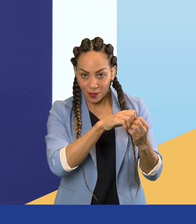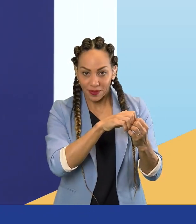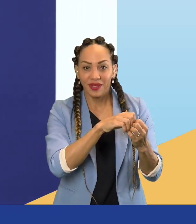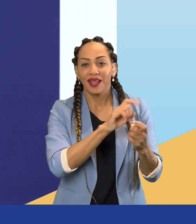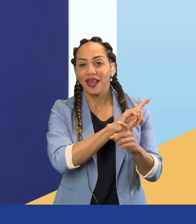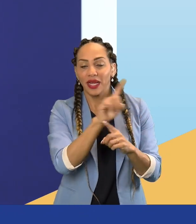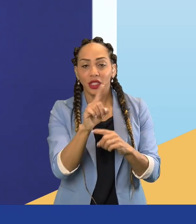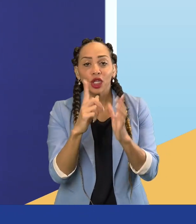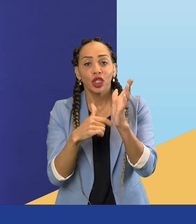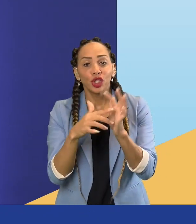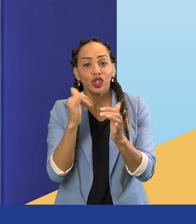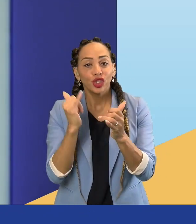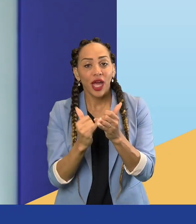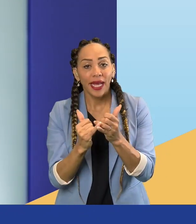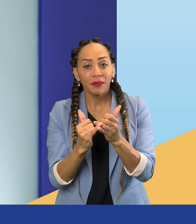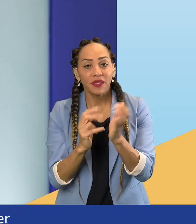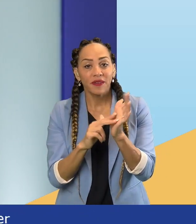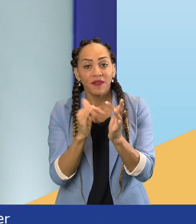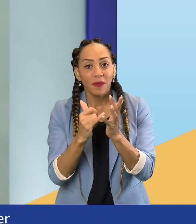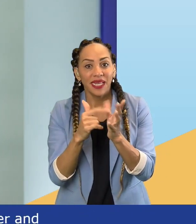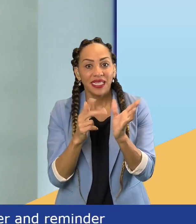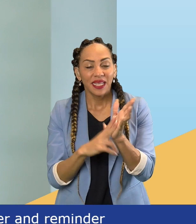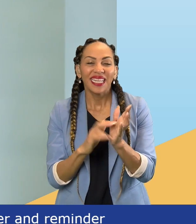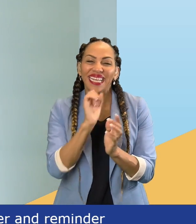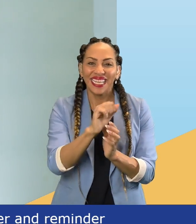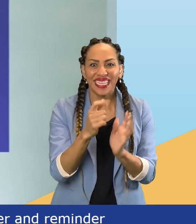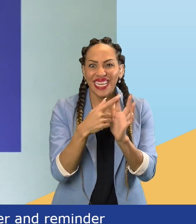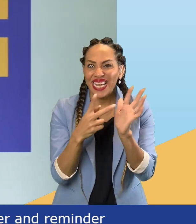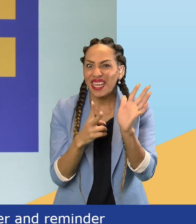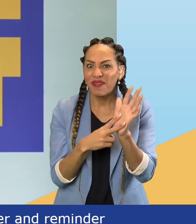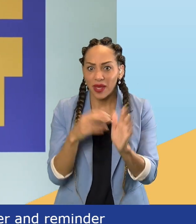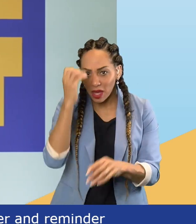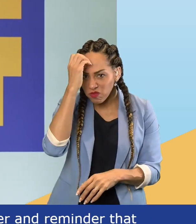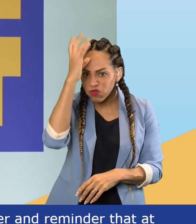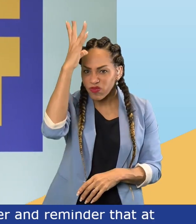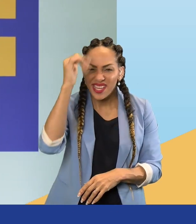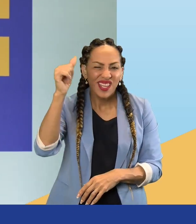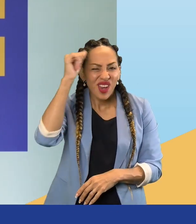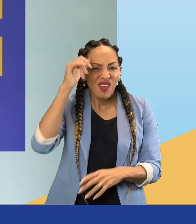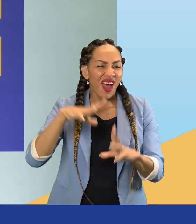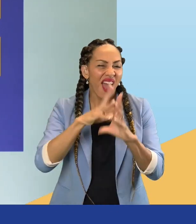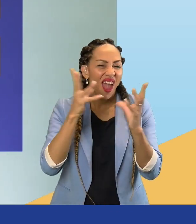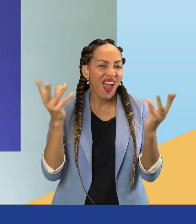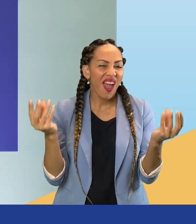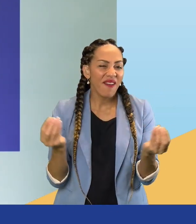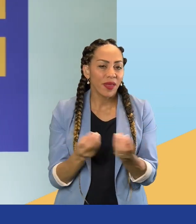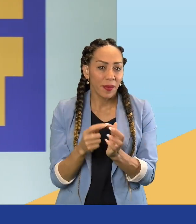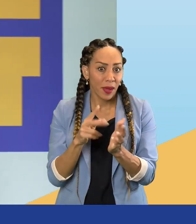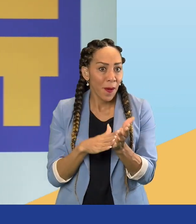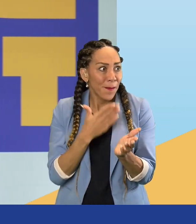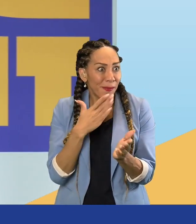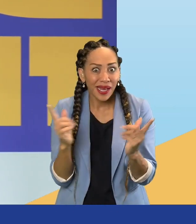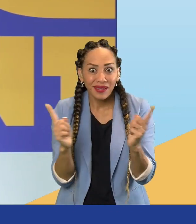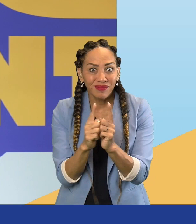from Nissan, who is their EV product expert, and he is the Bible of all things EV. So please pop across and have a chat to James.